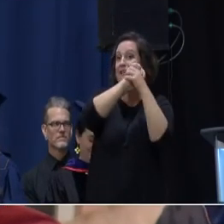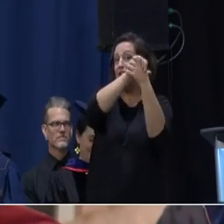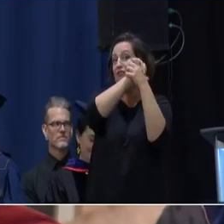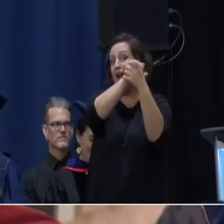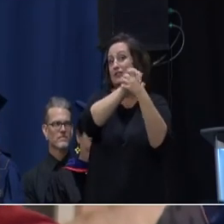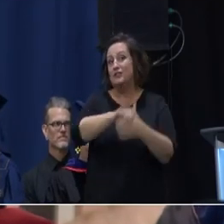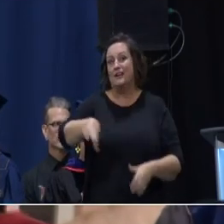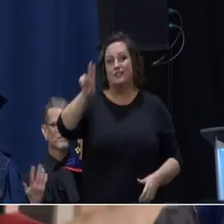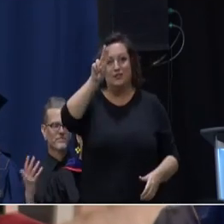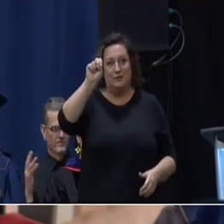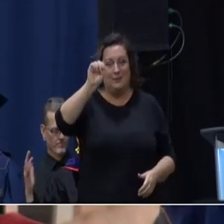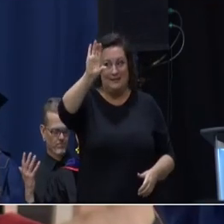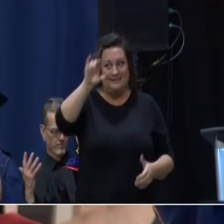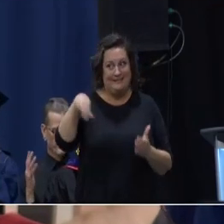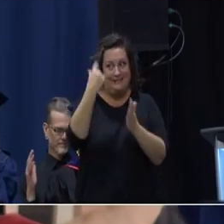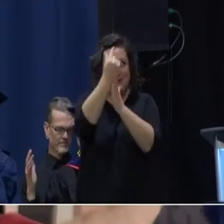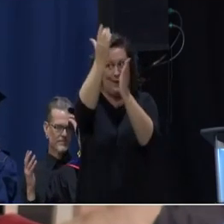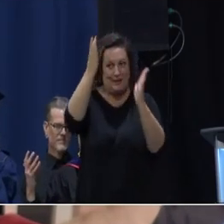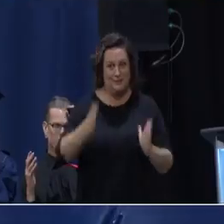UNC graduates.